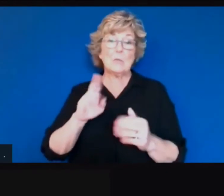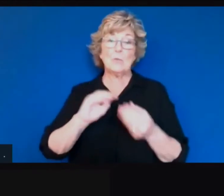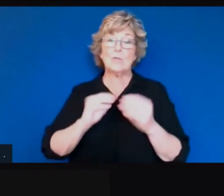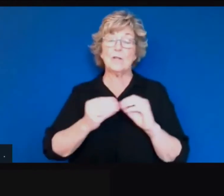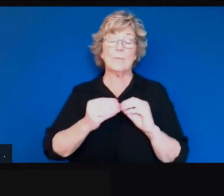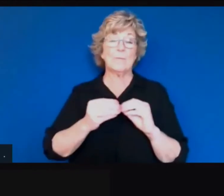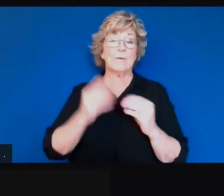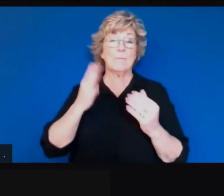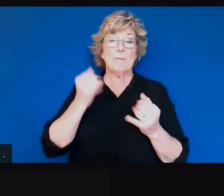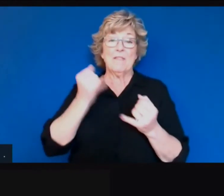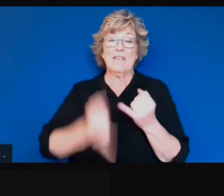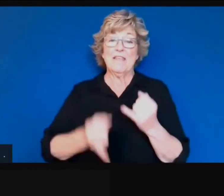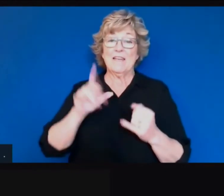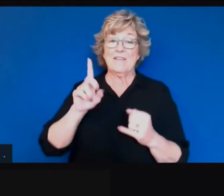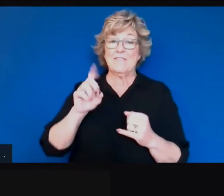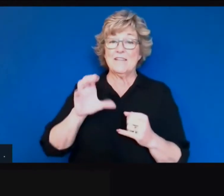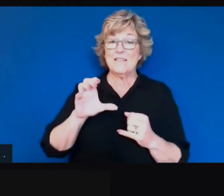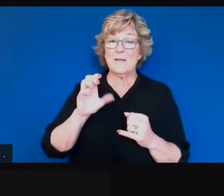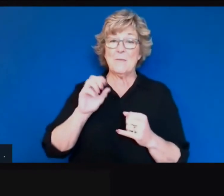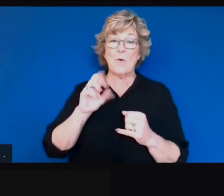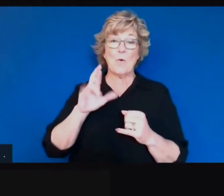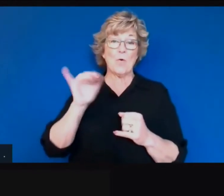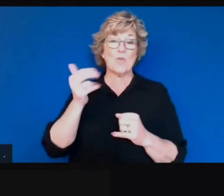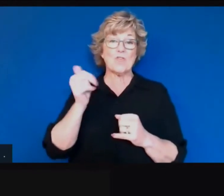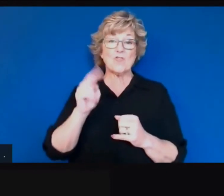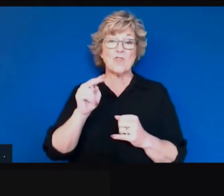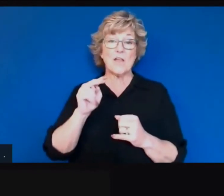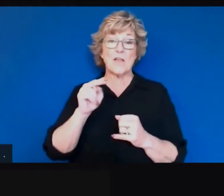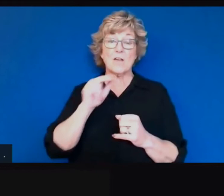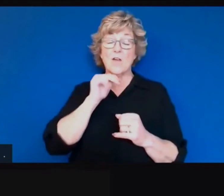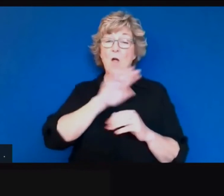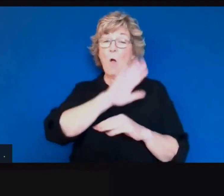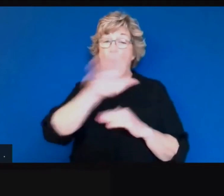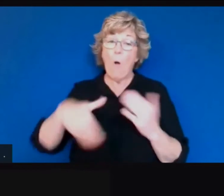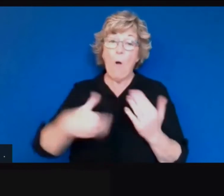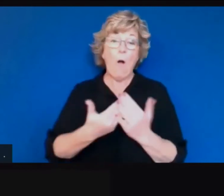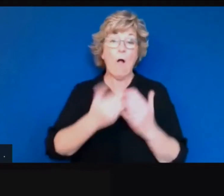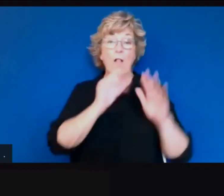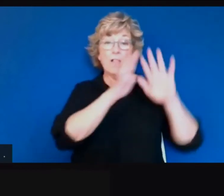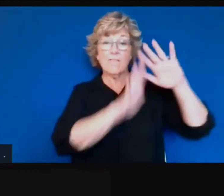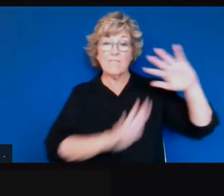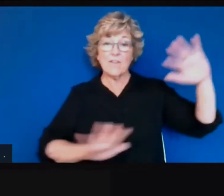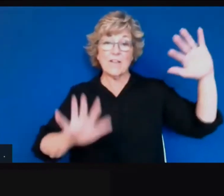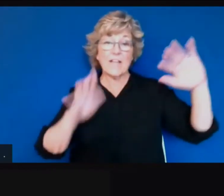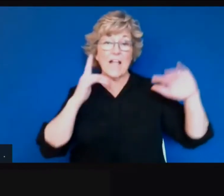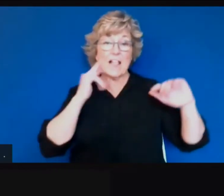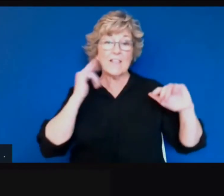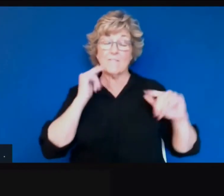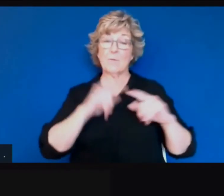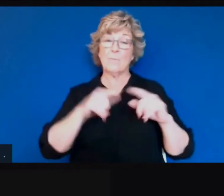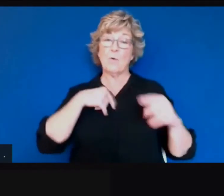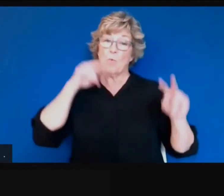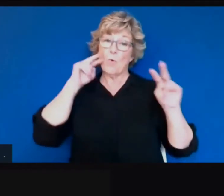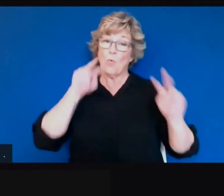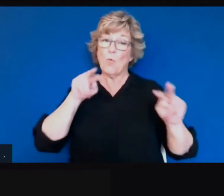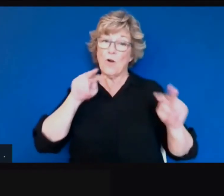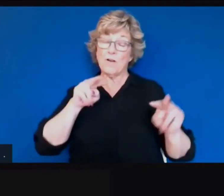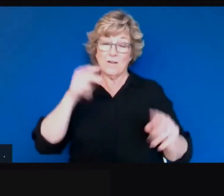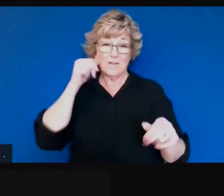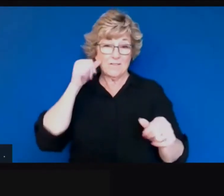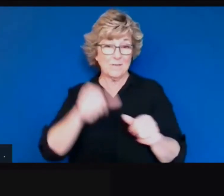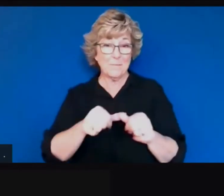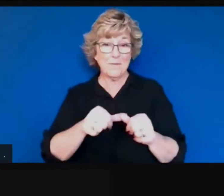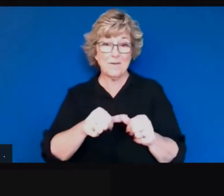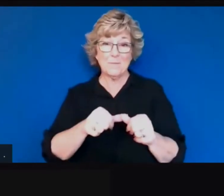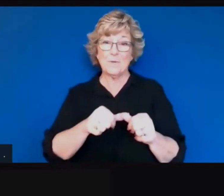January. We don't see that across the entire state quite at that time, but we're watching it very closely. Remember, we have